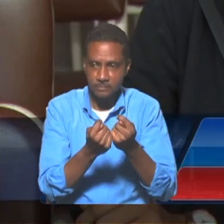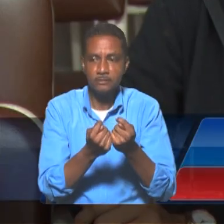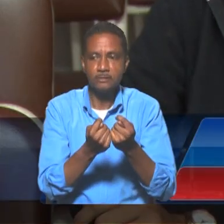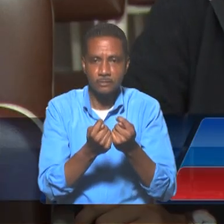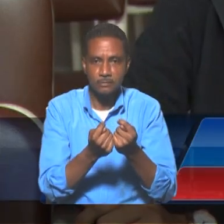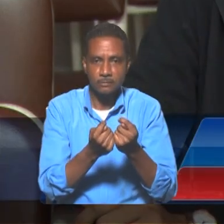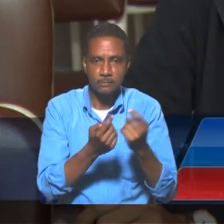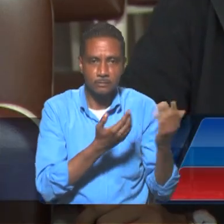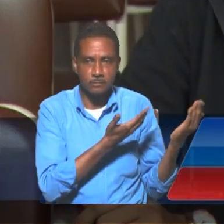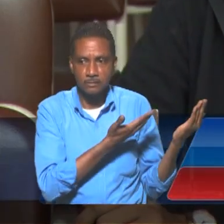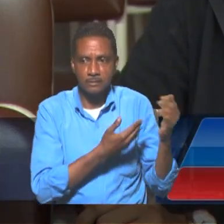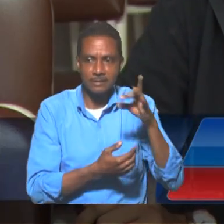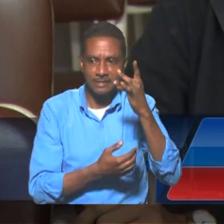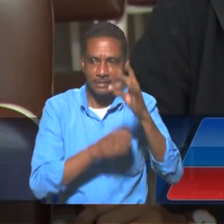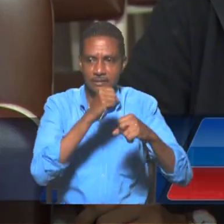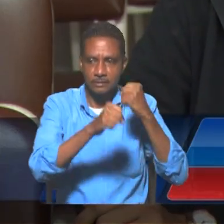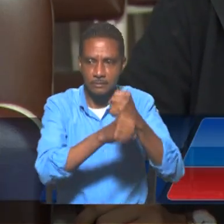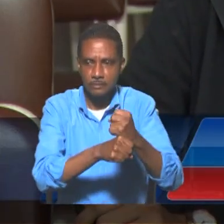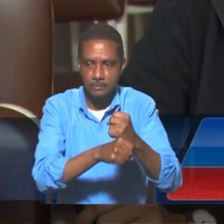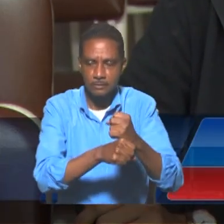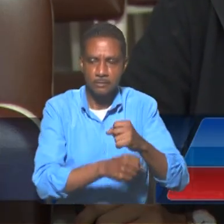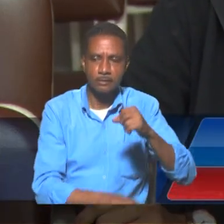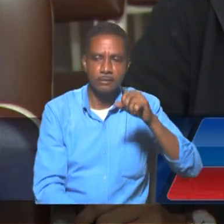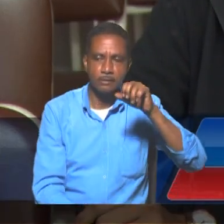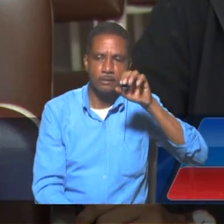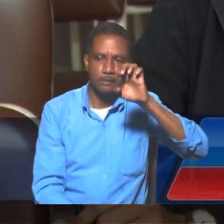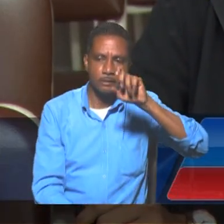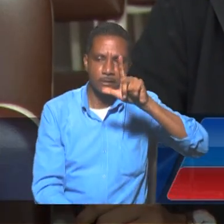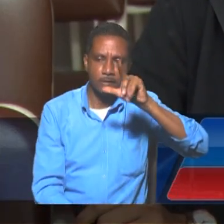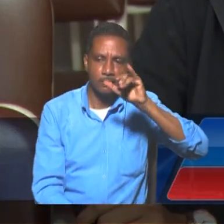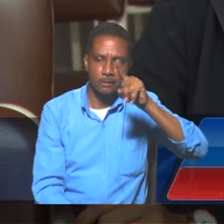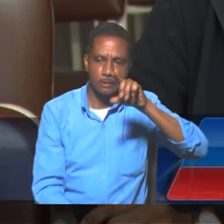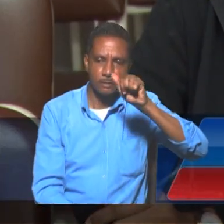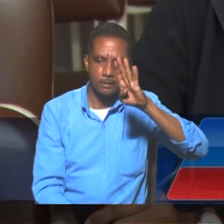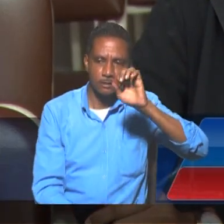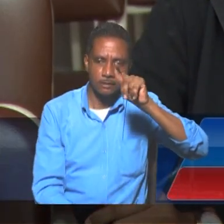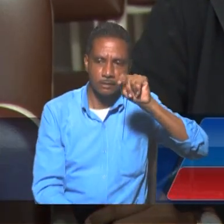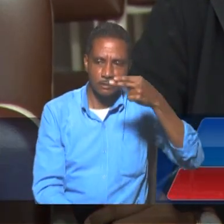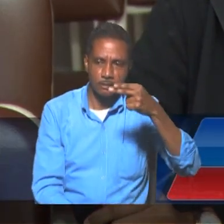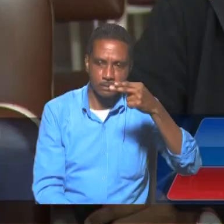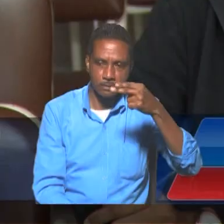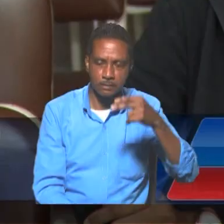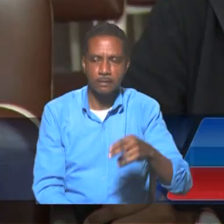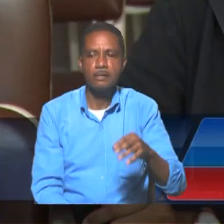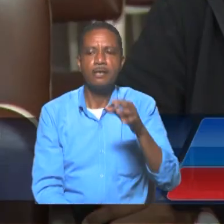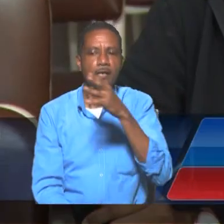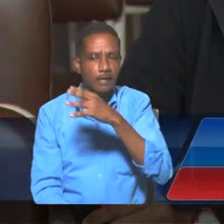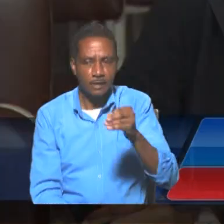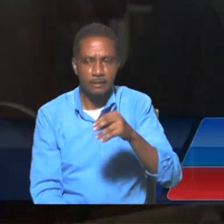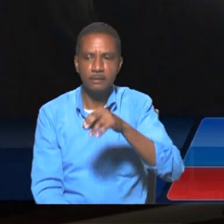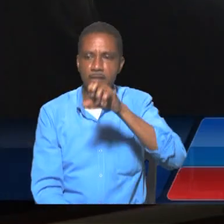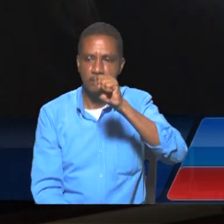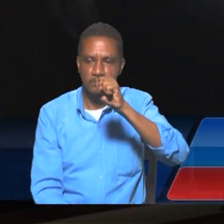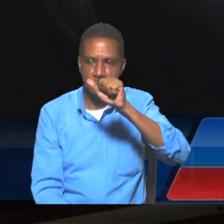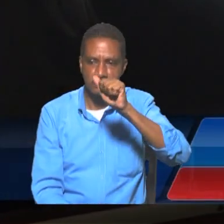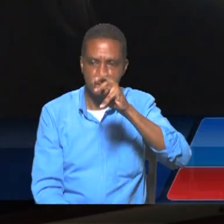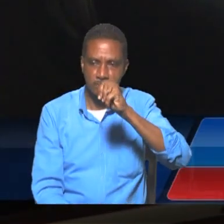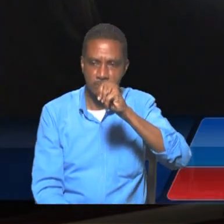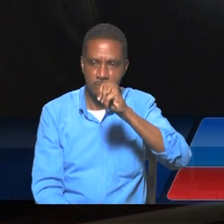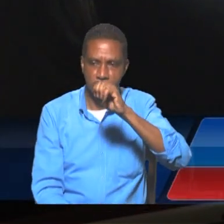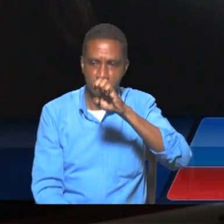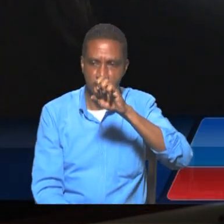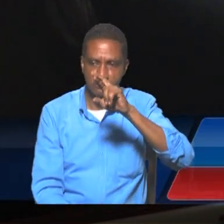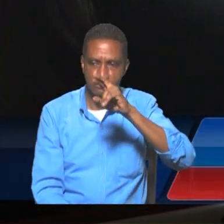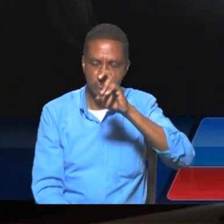is 18-year-old Elizabeth Singh of Naparima Girls High School and Samir Sookoor of Naparima College, while